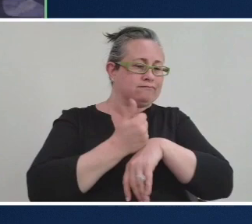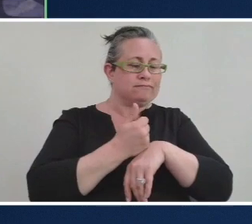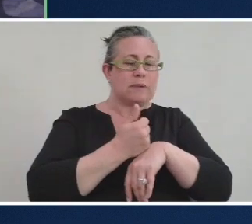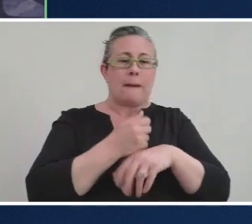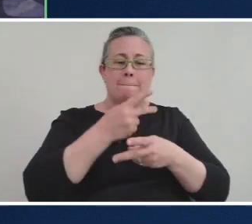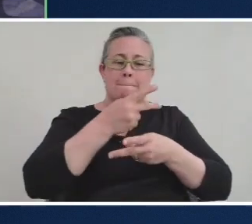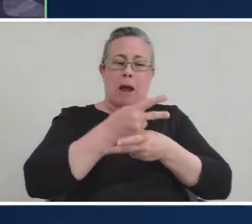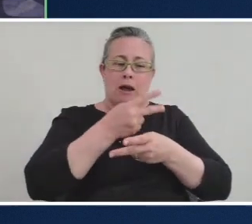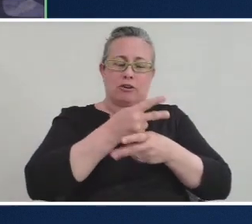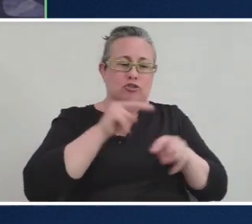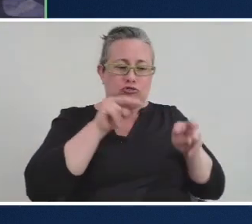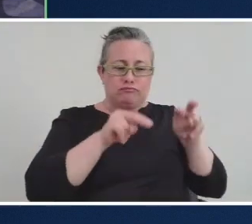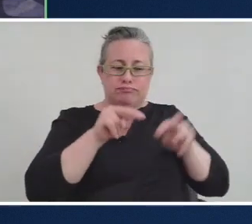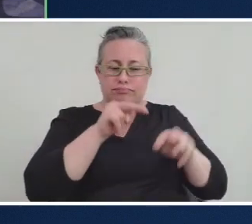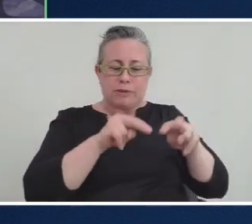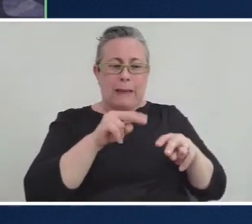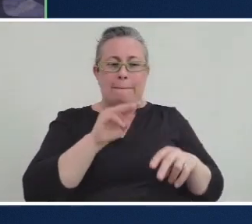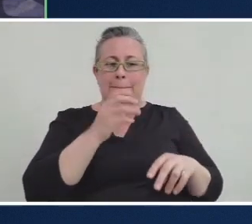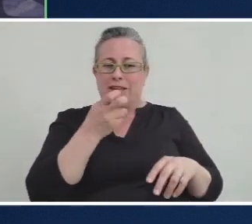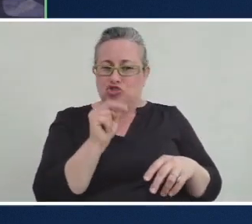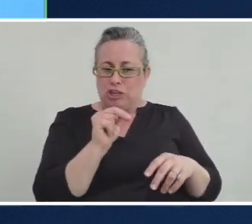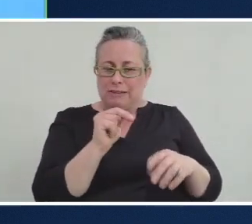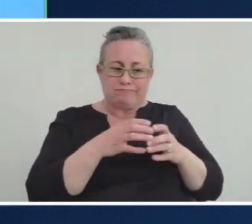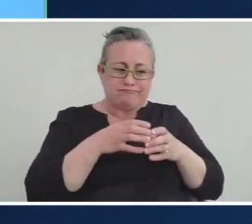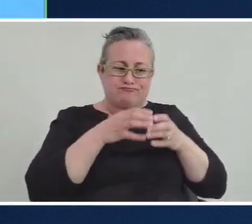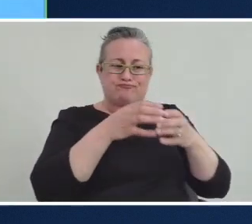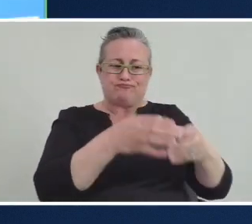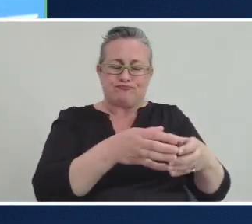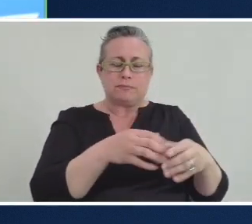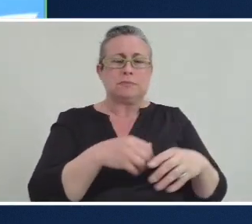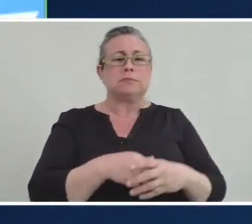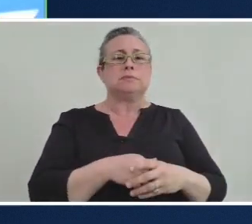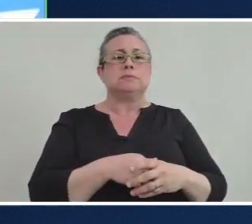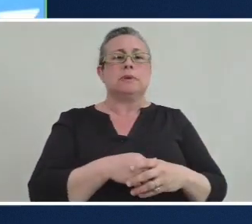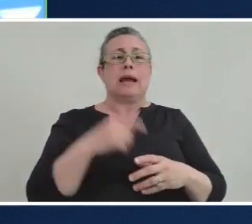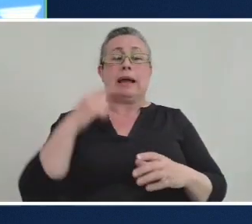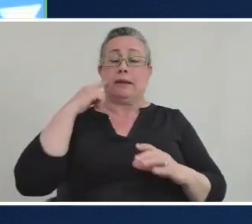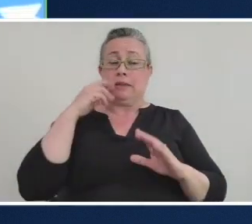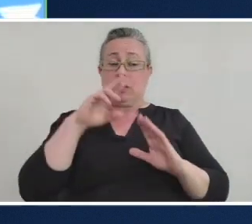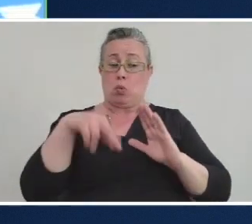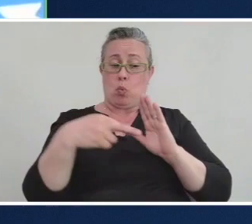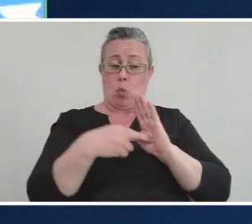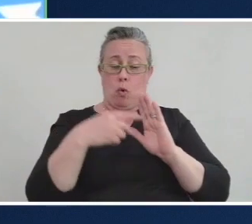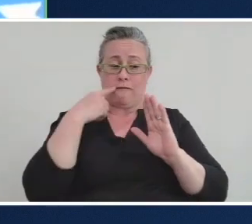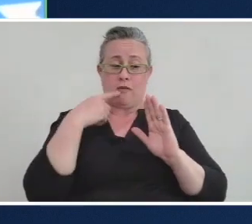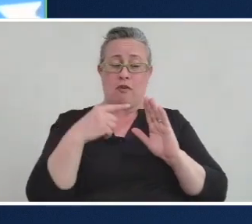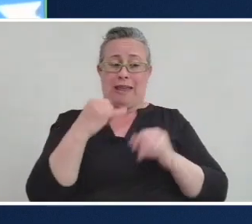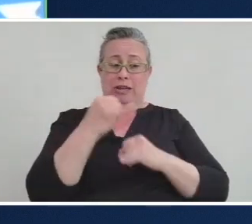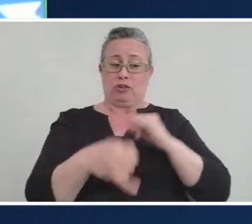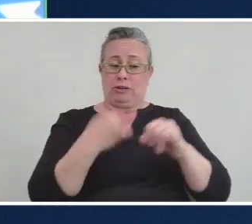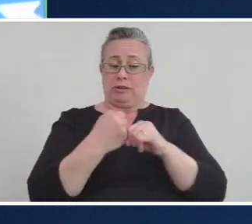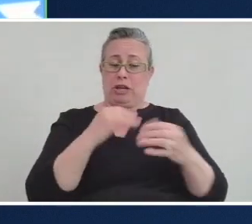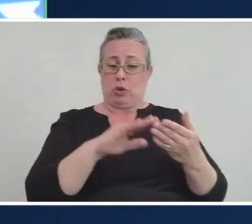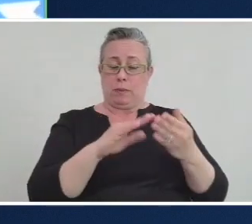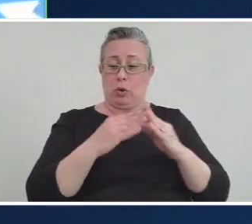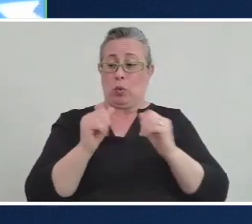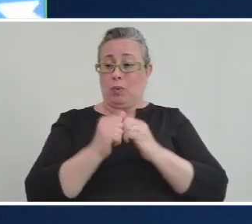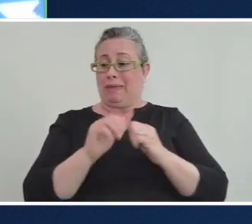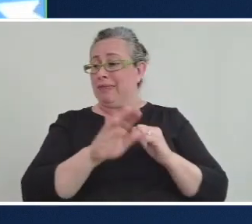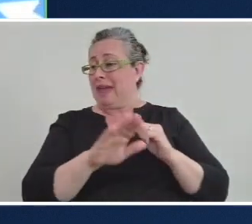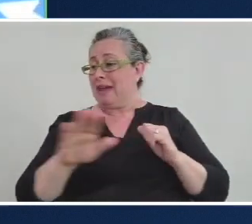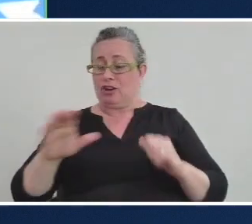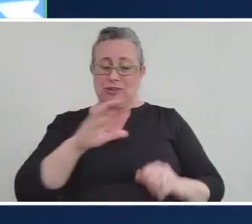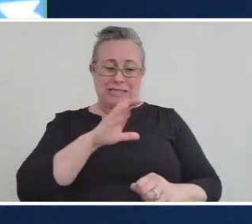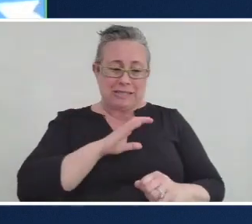important. I think the role that the international community can help together with the citizens in their countries